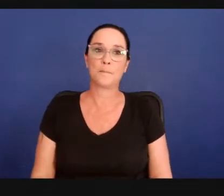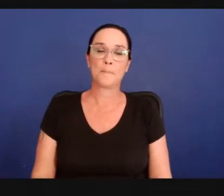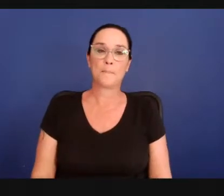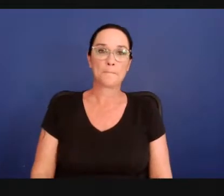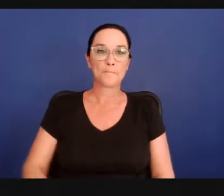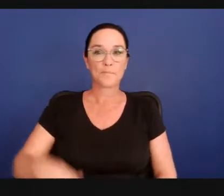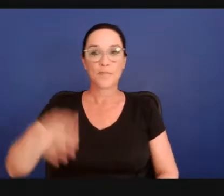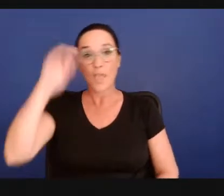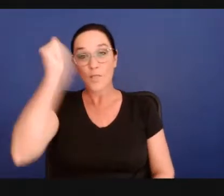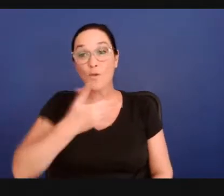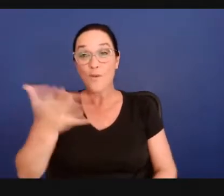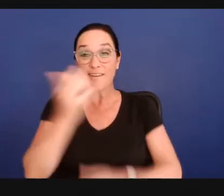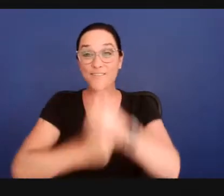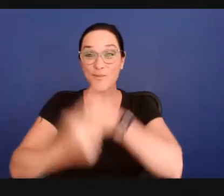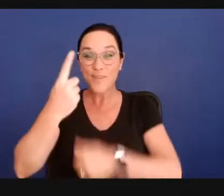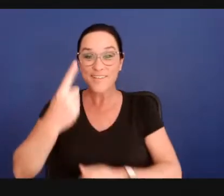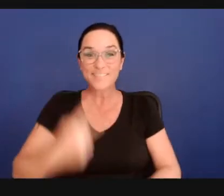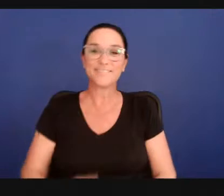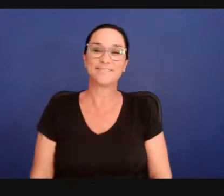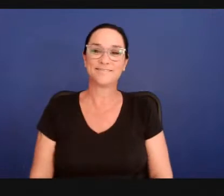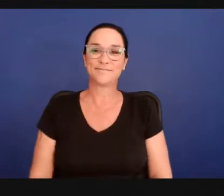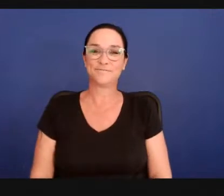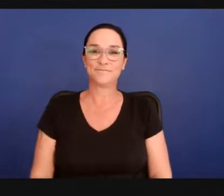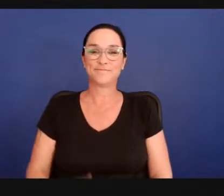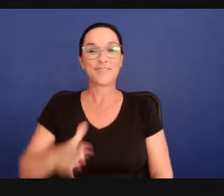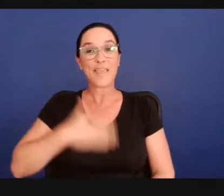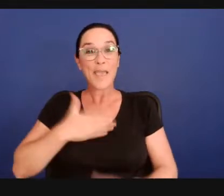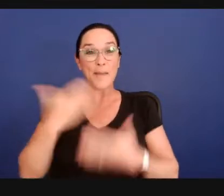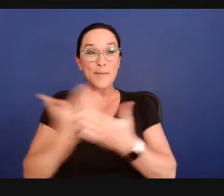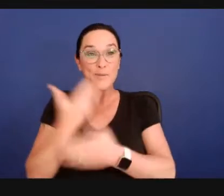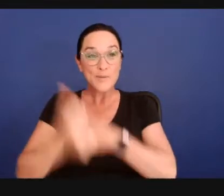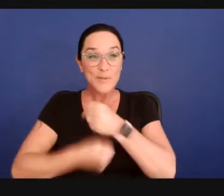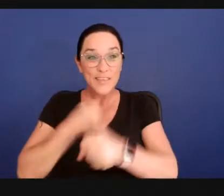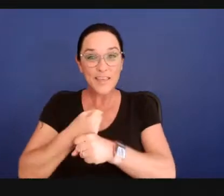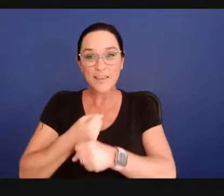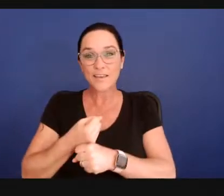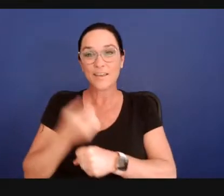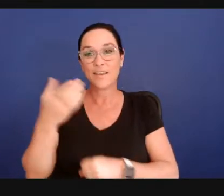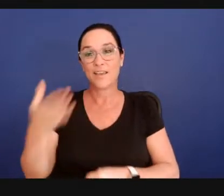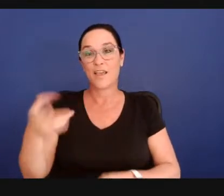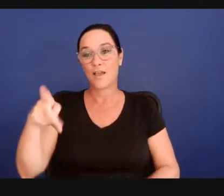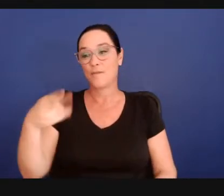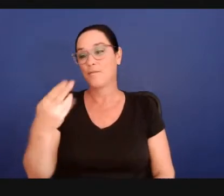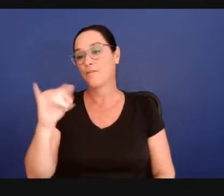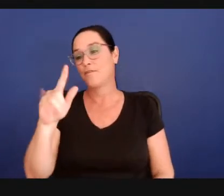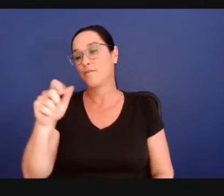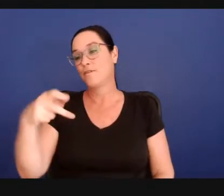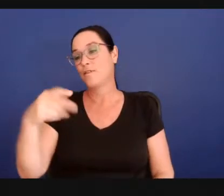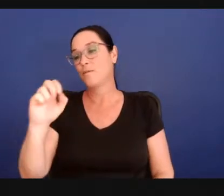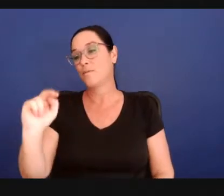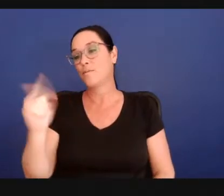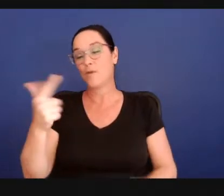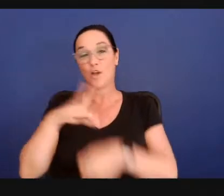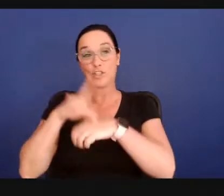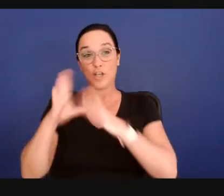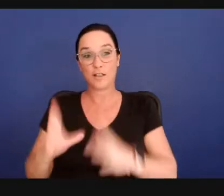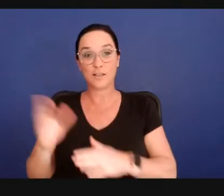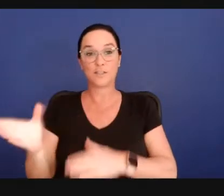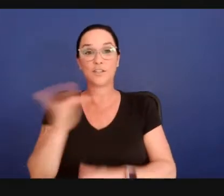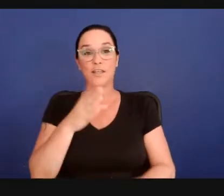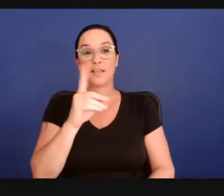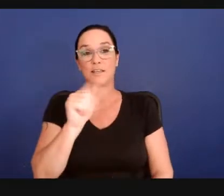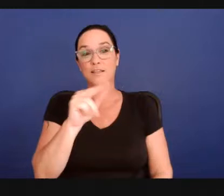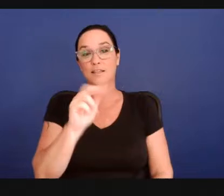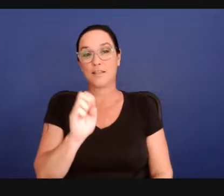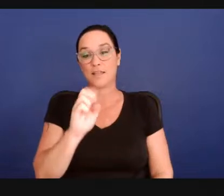Aloha, everyone. Happy New Year. I am geologist Philip Ong, here with Mr. Dane DuPont of